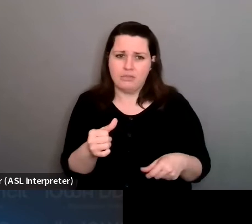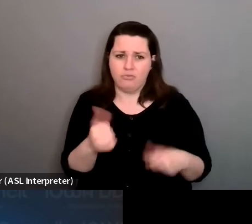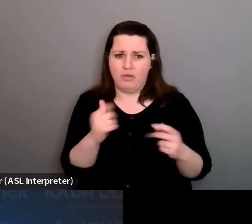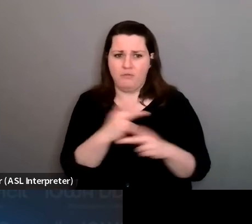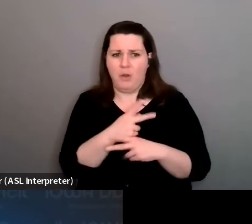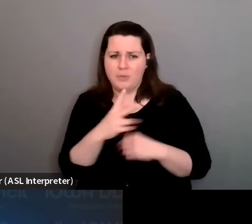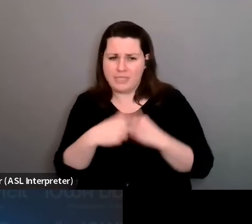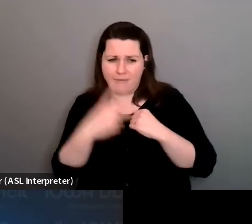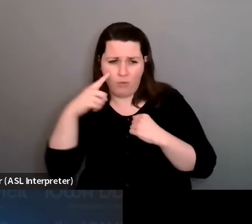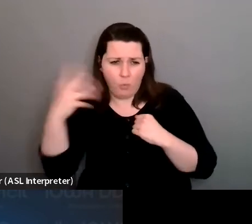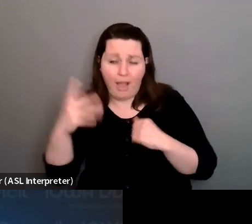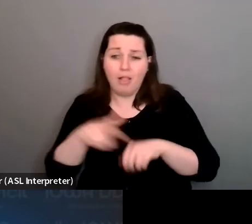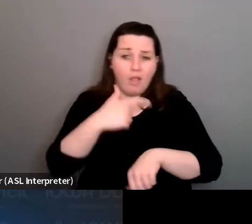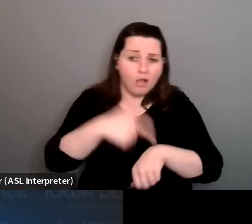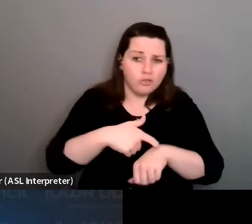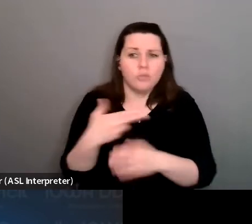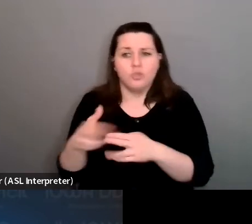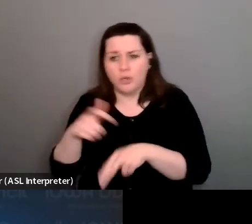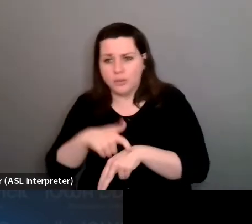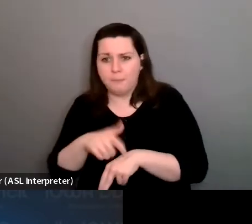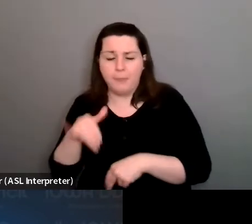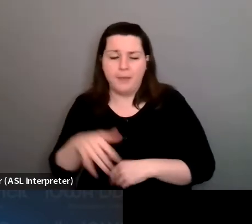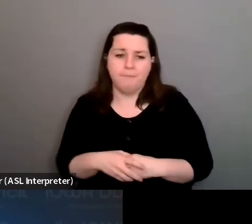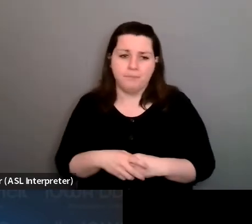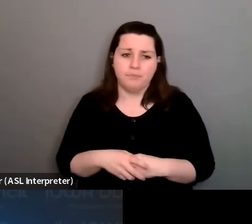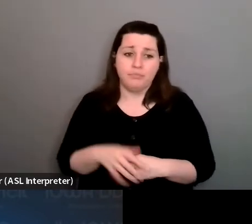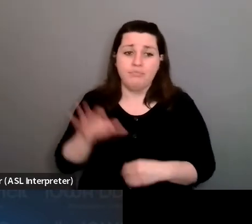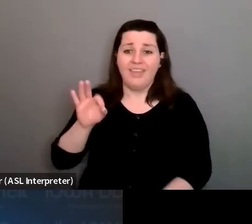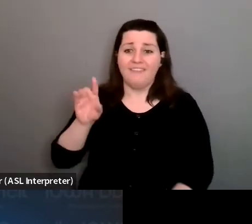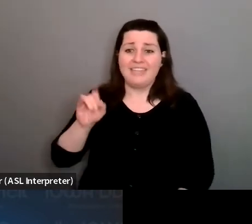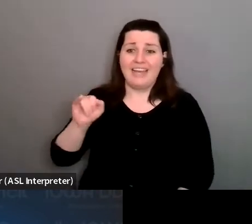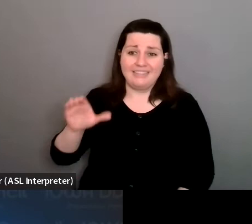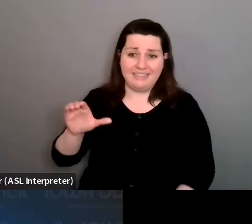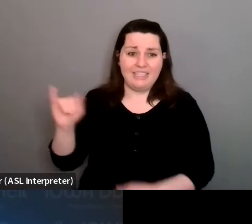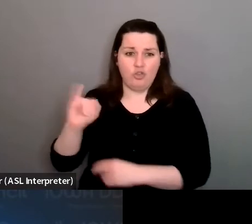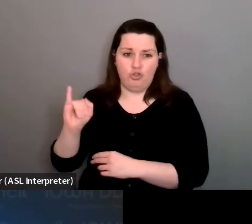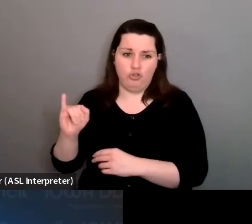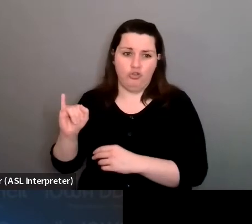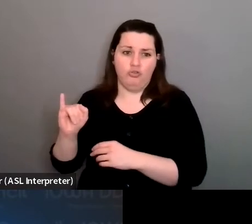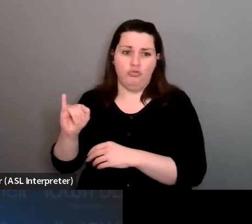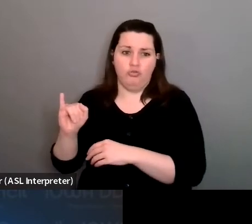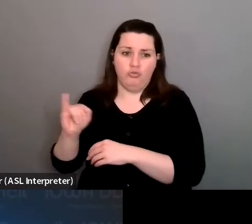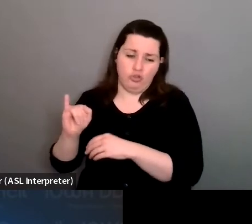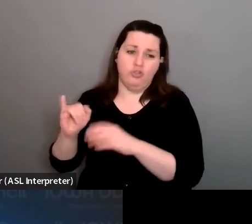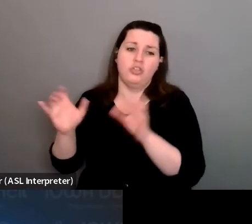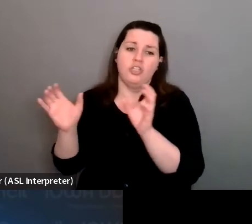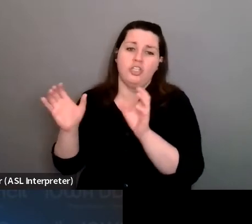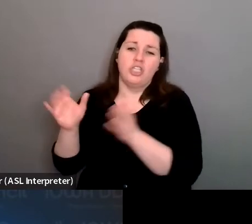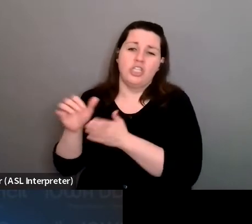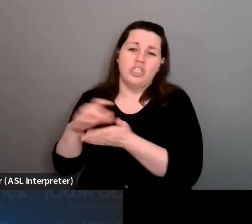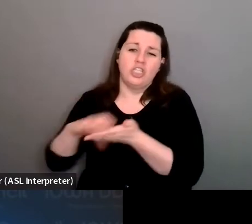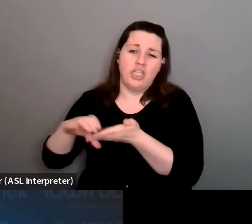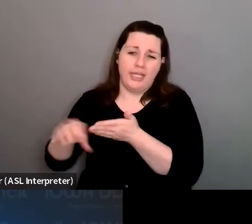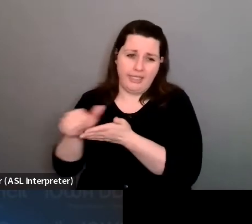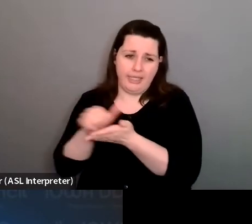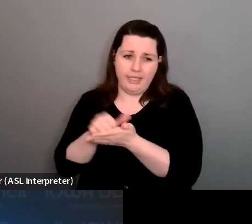you're saving long-term or short-term. There's also an FDIC insured checking account option, which does include